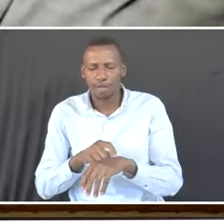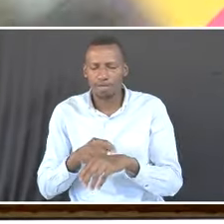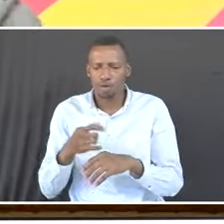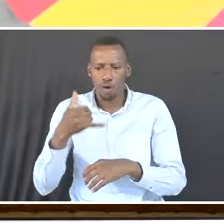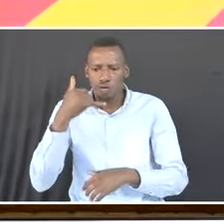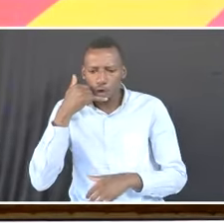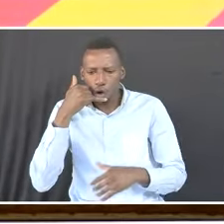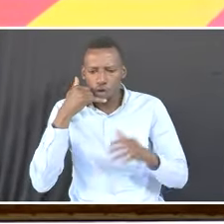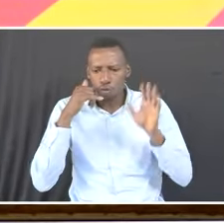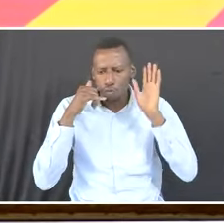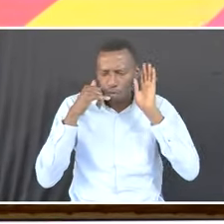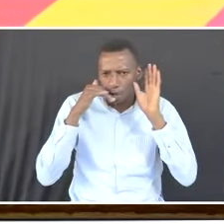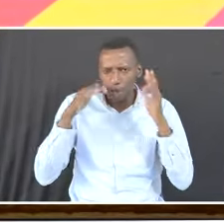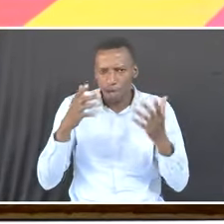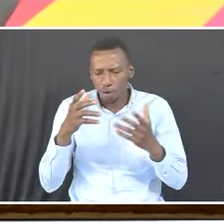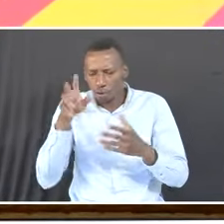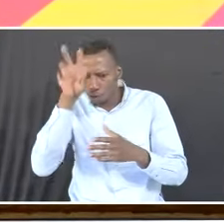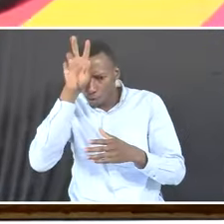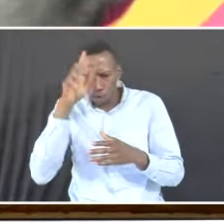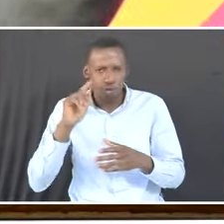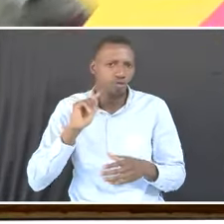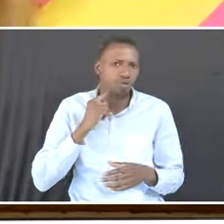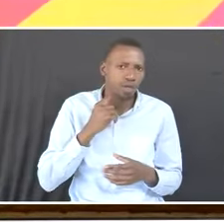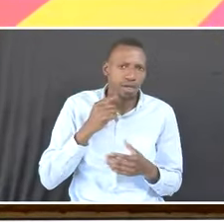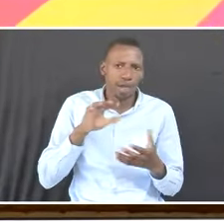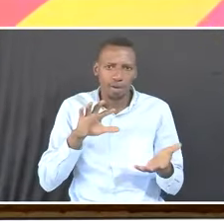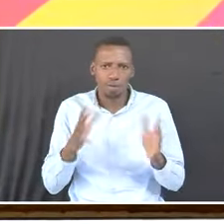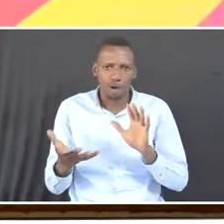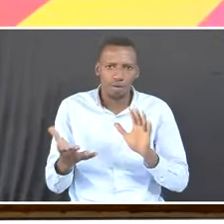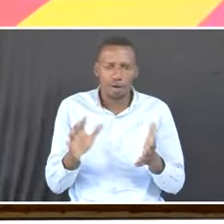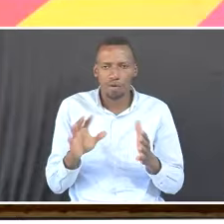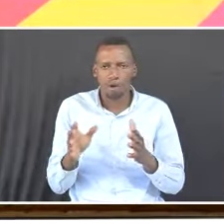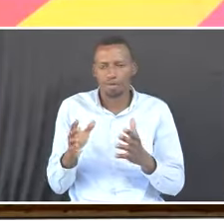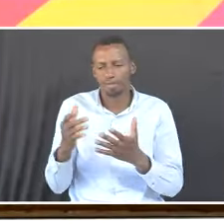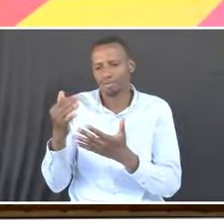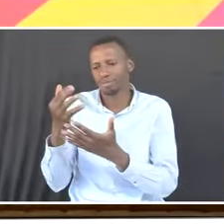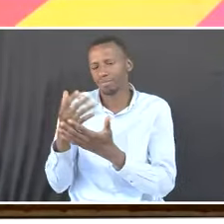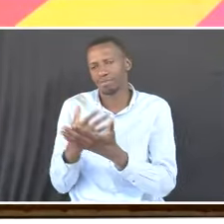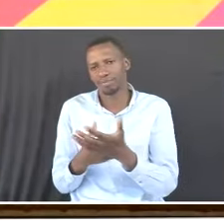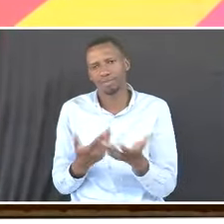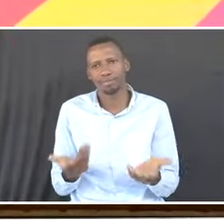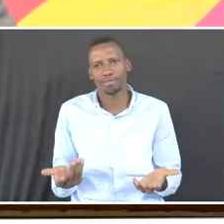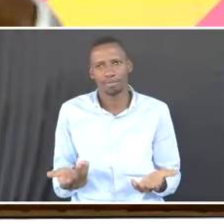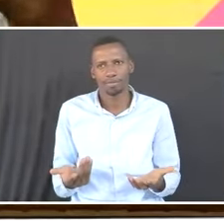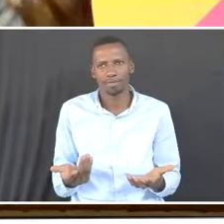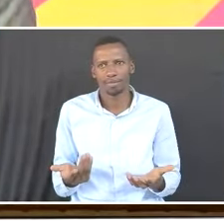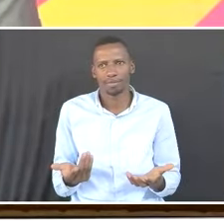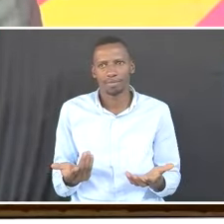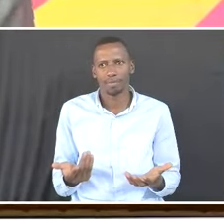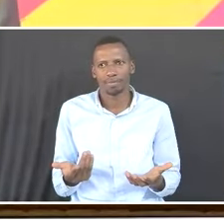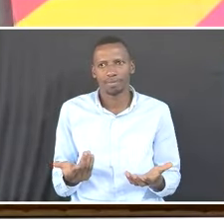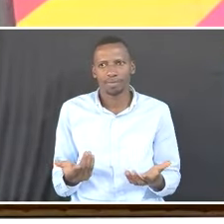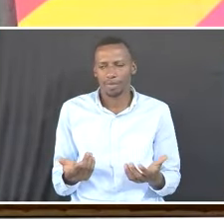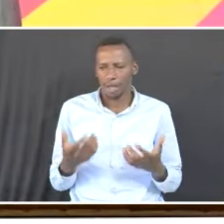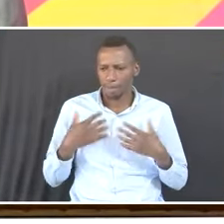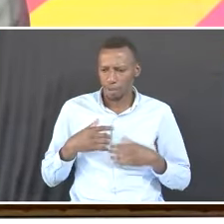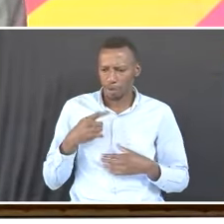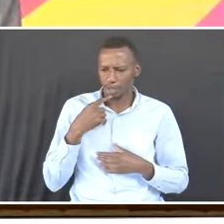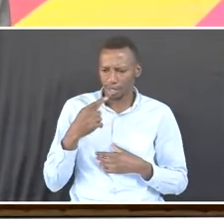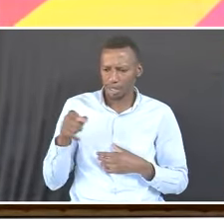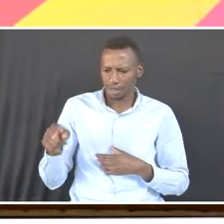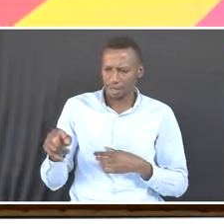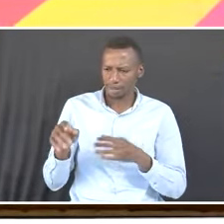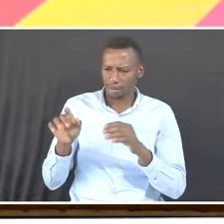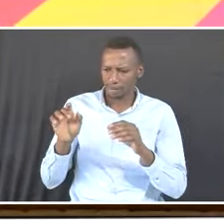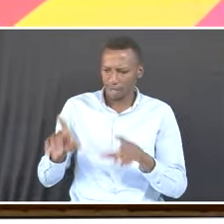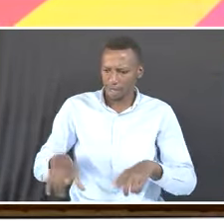how it was at that time, and all those kind of things. Life, that they say, this is now life. There